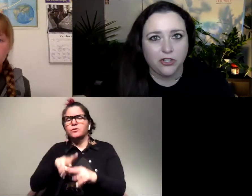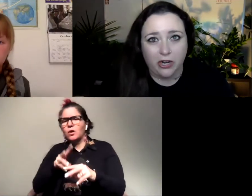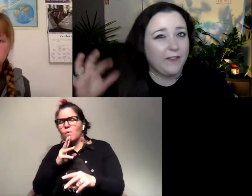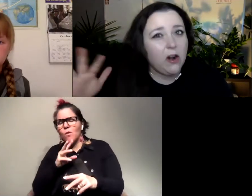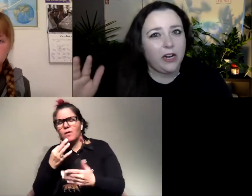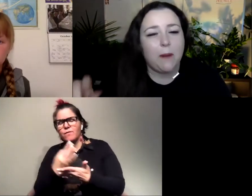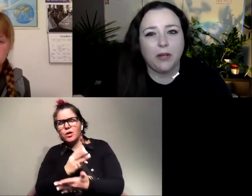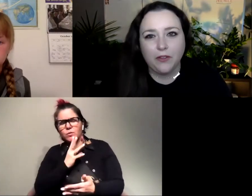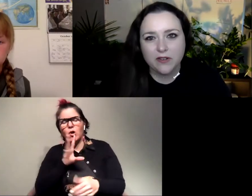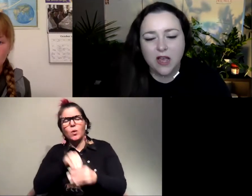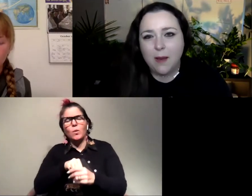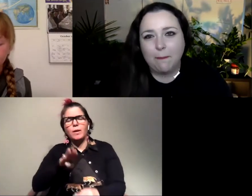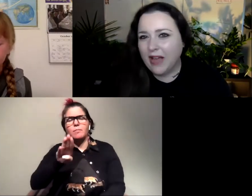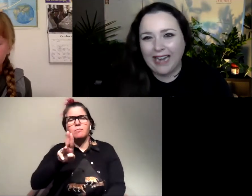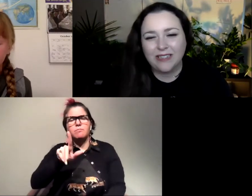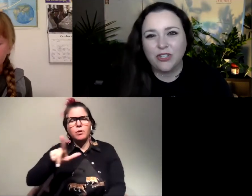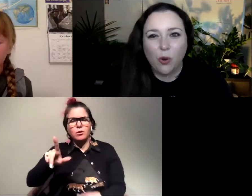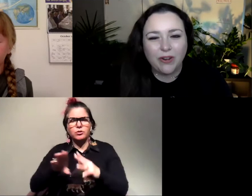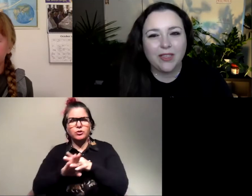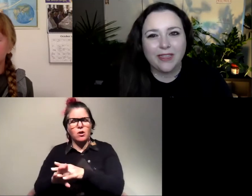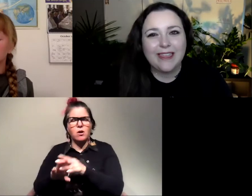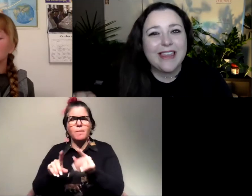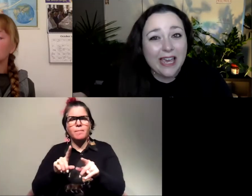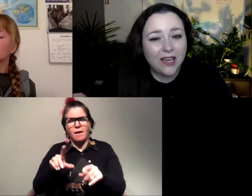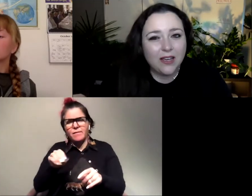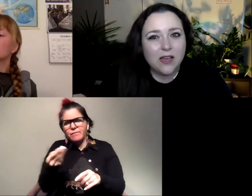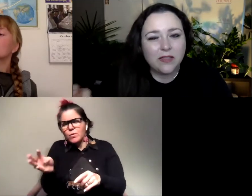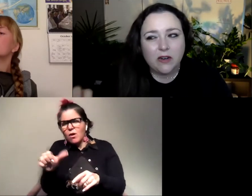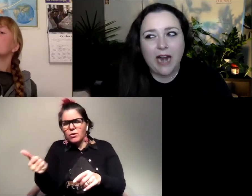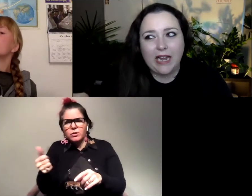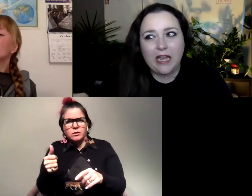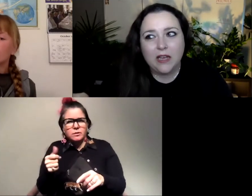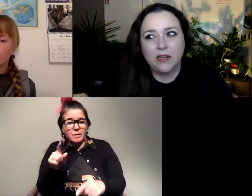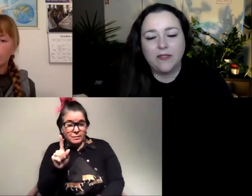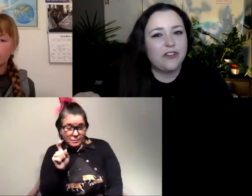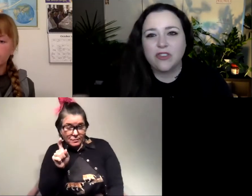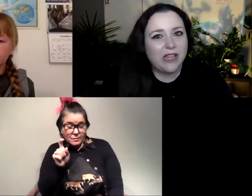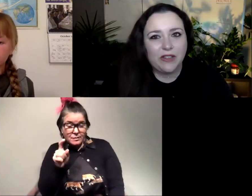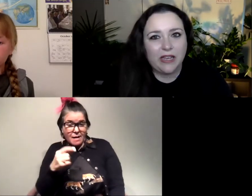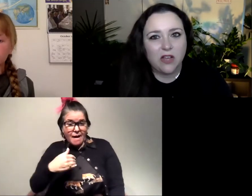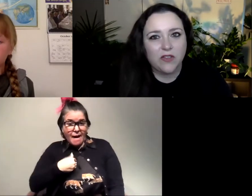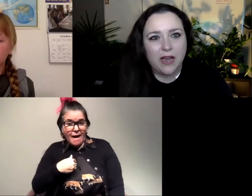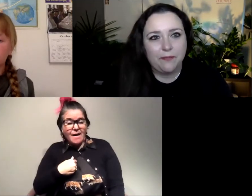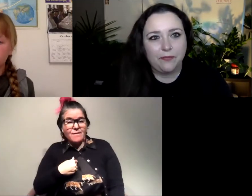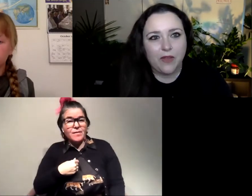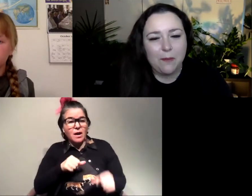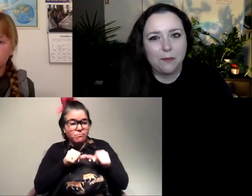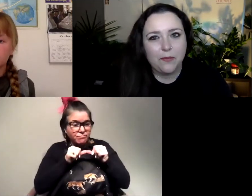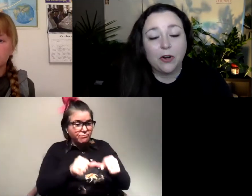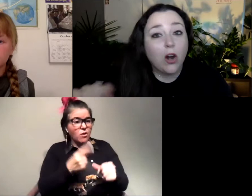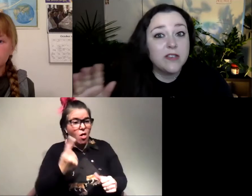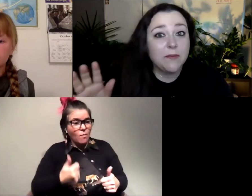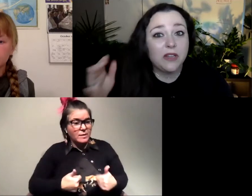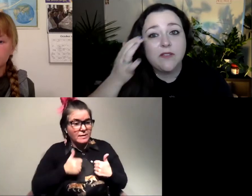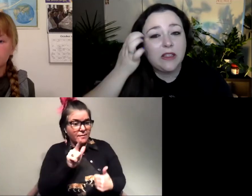the bull shark, and there are a couple others, but I don't think there are any that just live in lakes all the time.